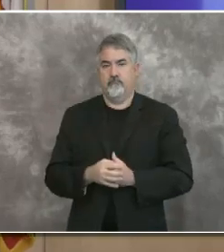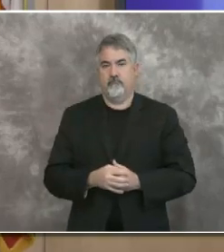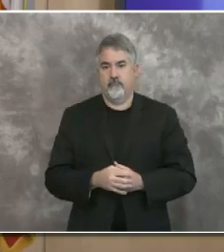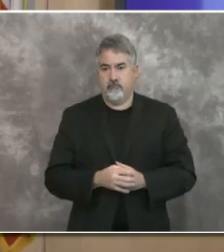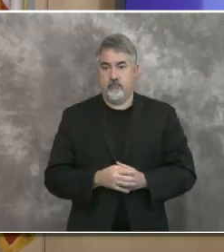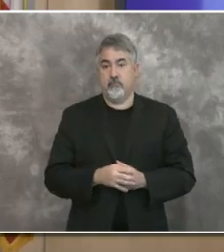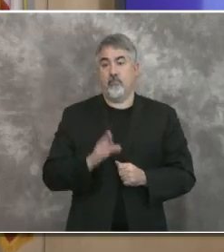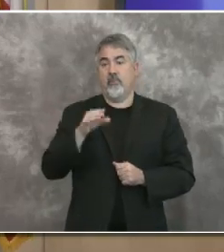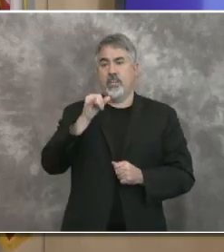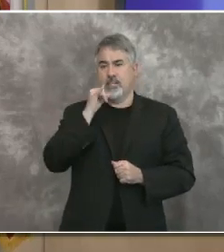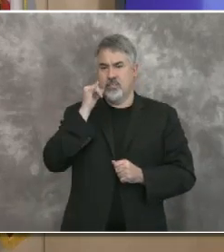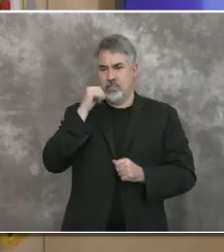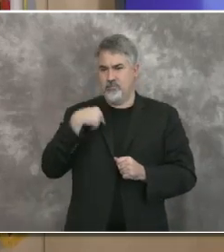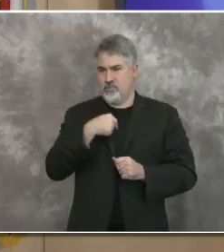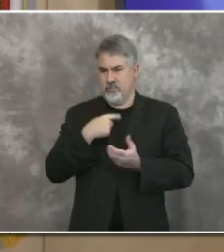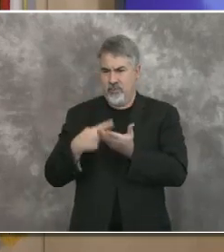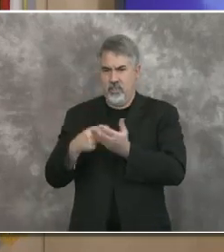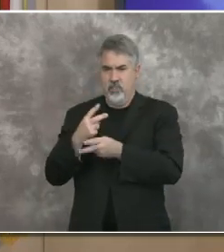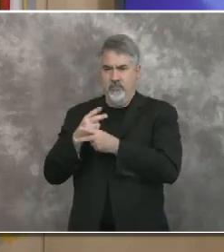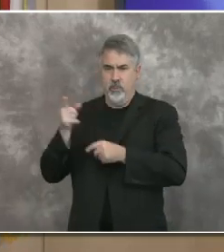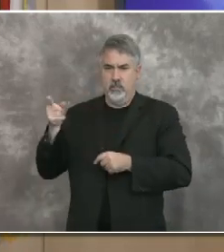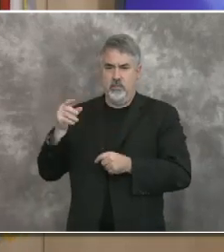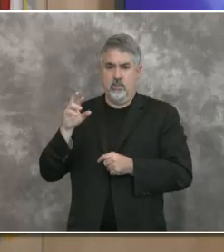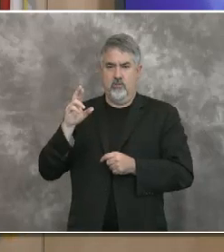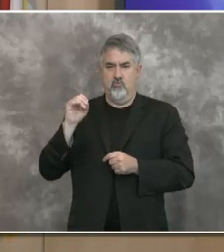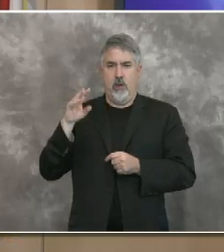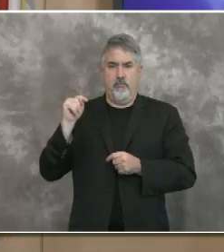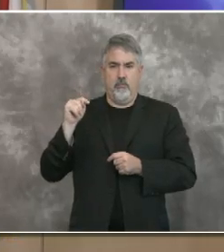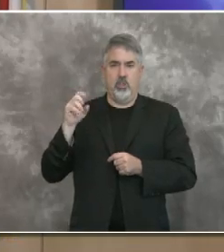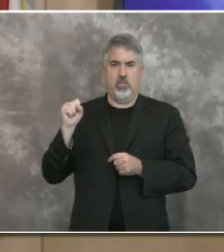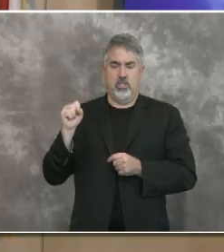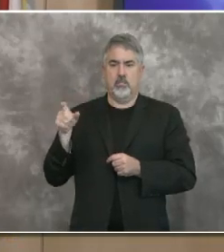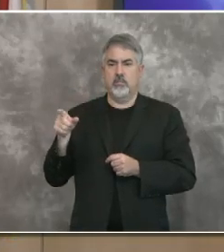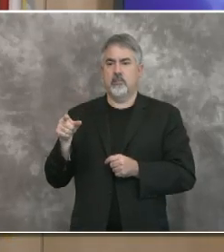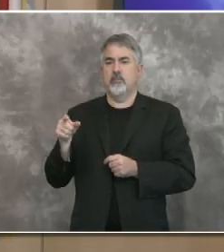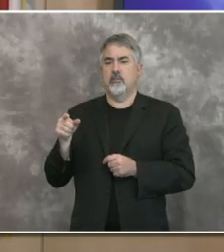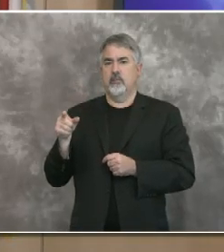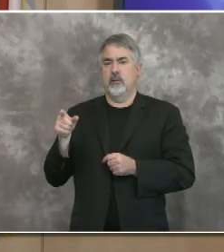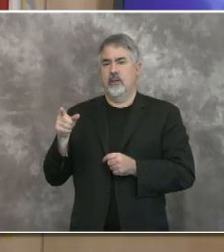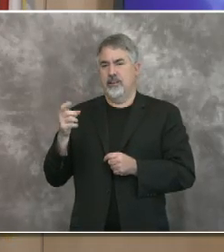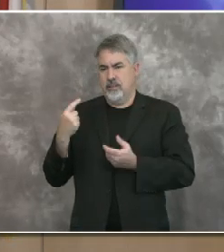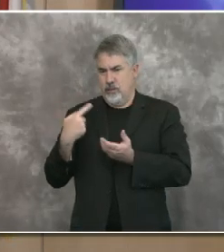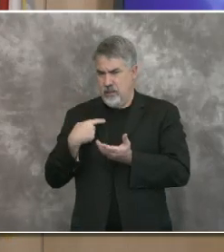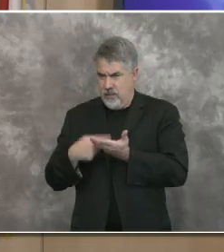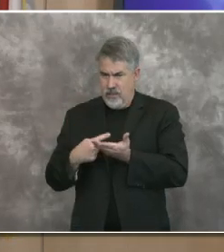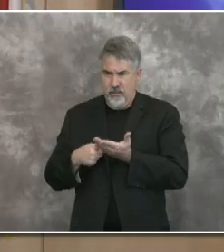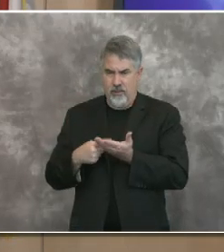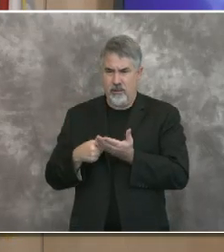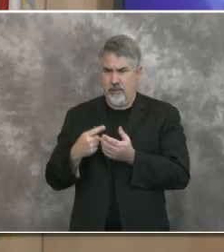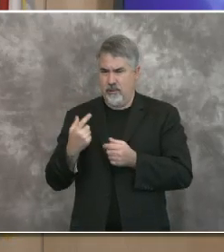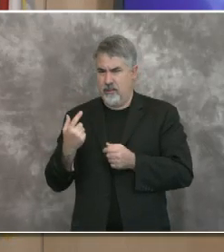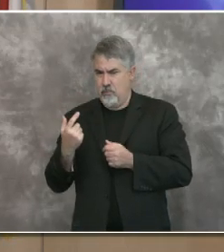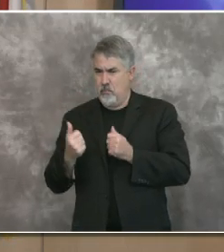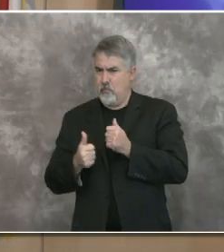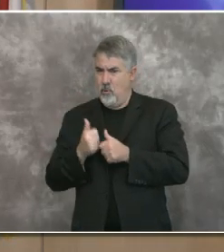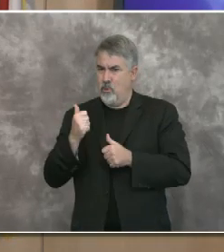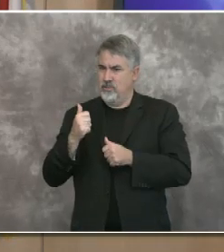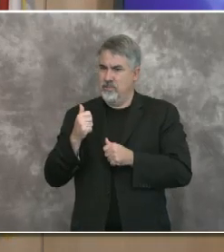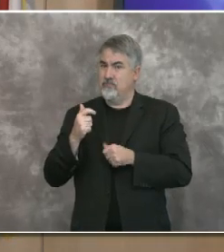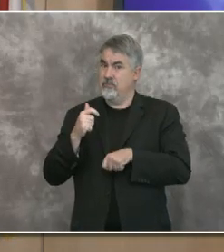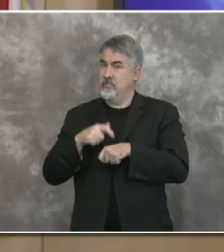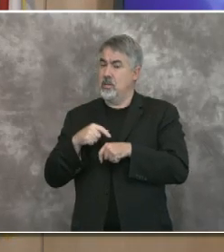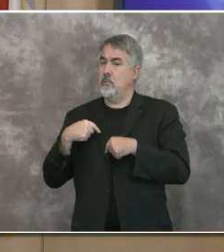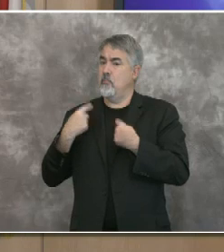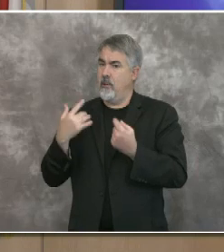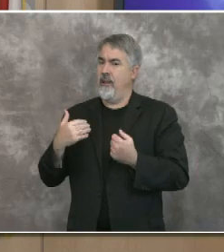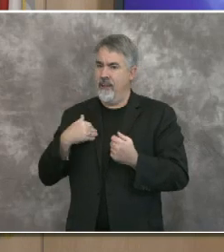Roberts to create the Law Enforcement Memorial at the County Administration Center. And normally I, along with all the other members of the Board